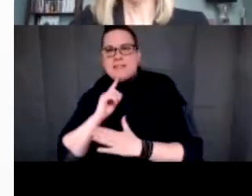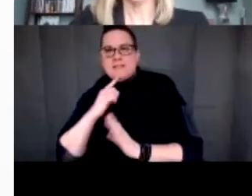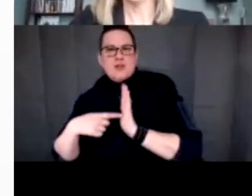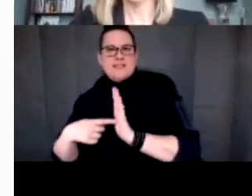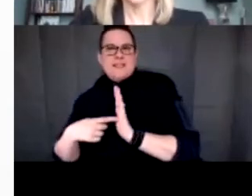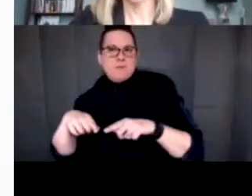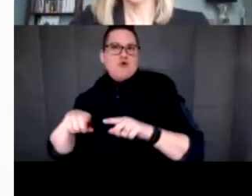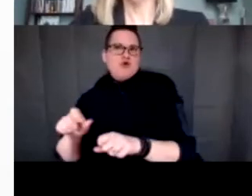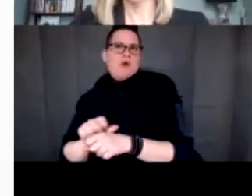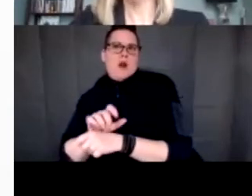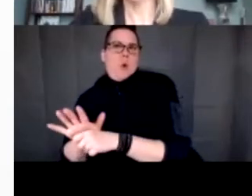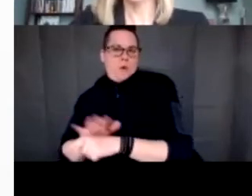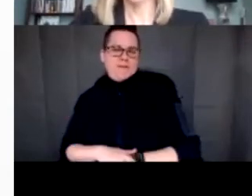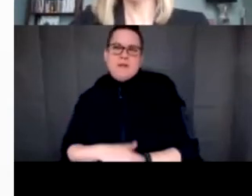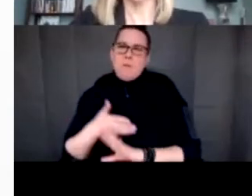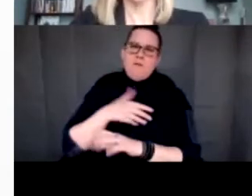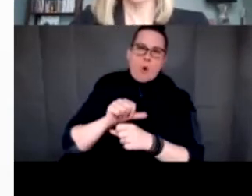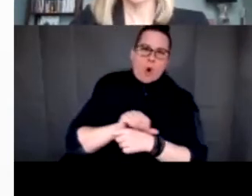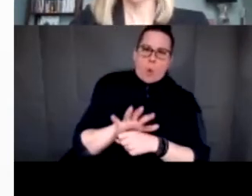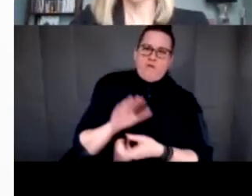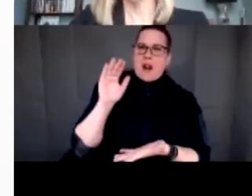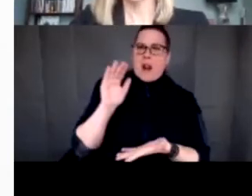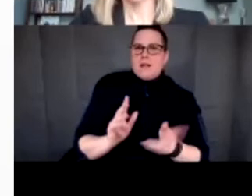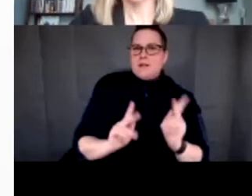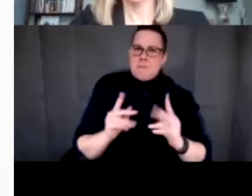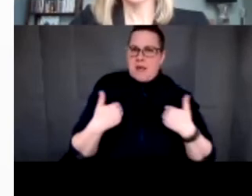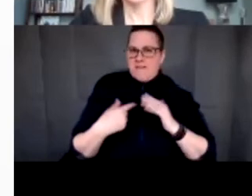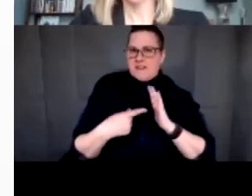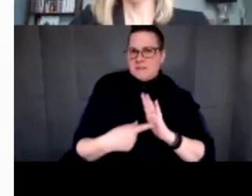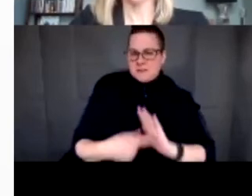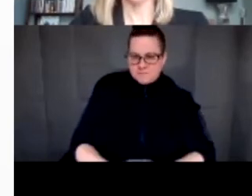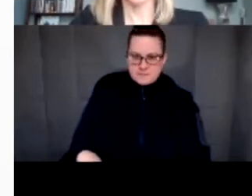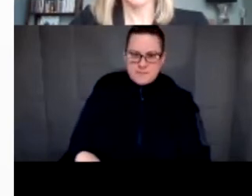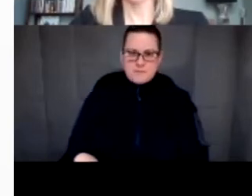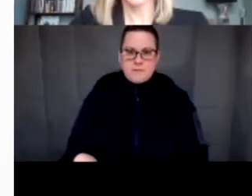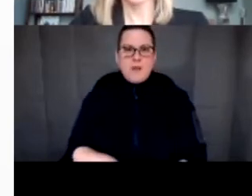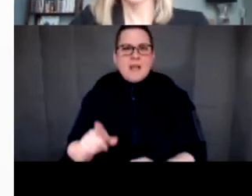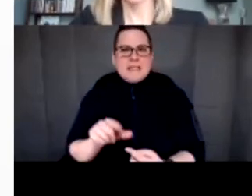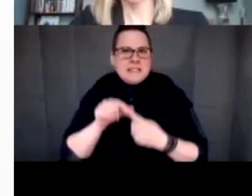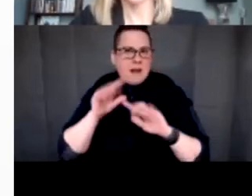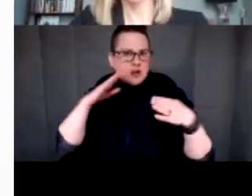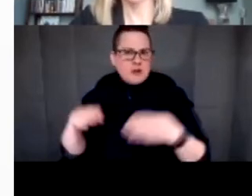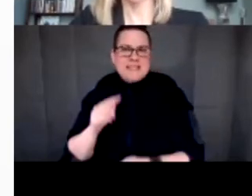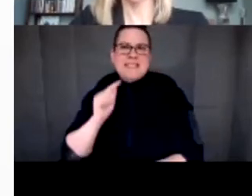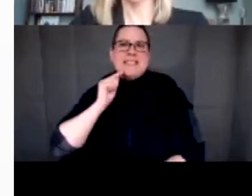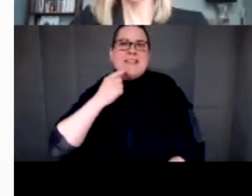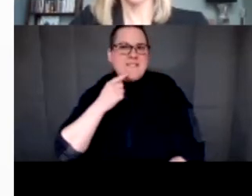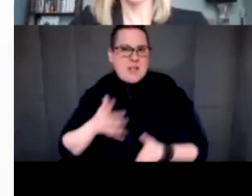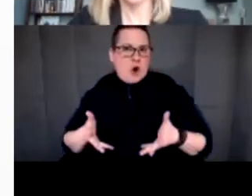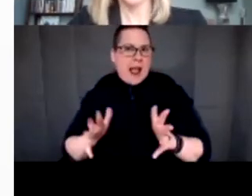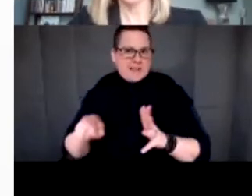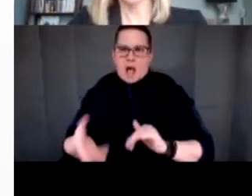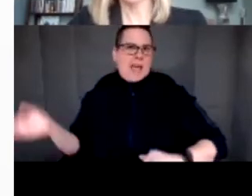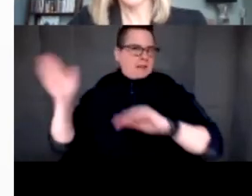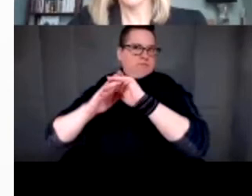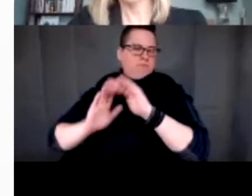we really see that shift, and particularly in those experiencing severe anxiety symptoms. So we really saw